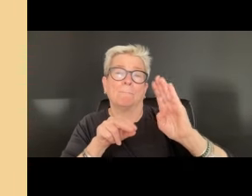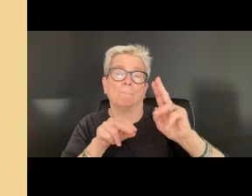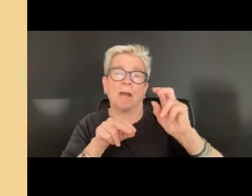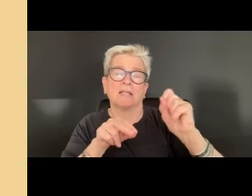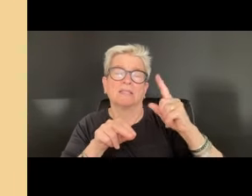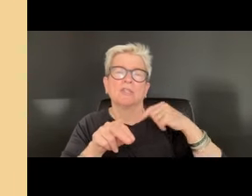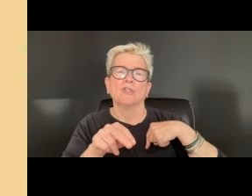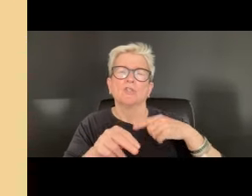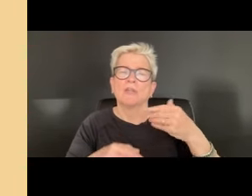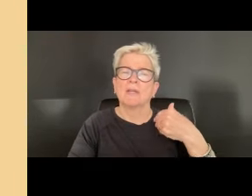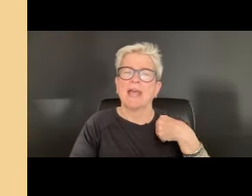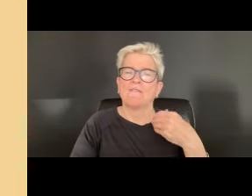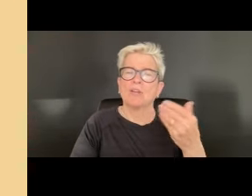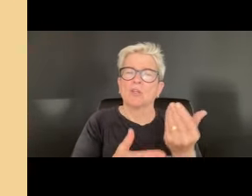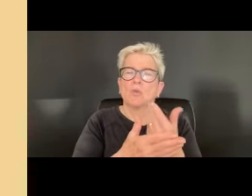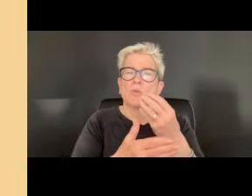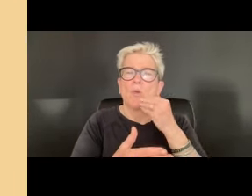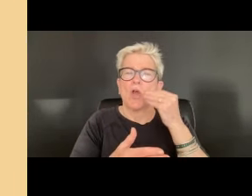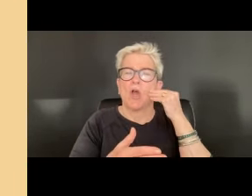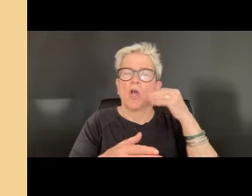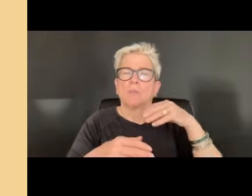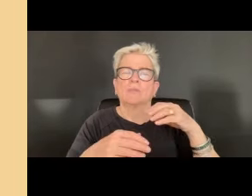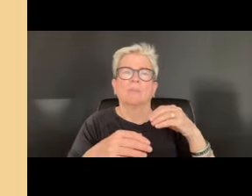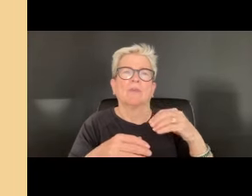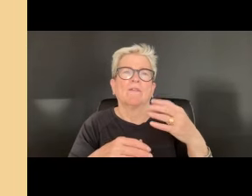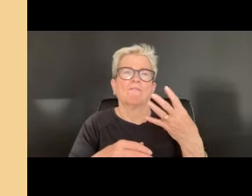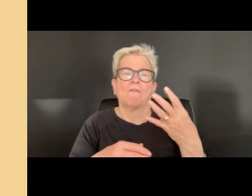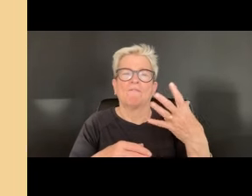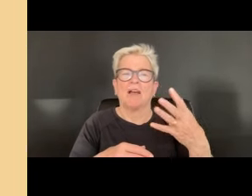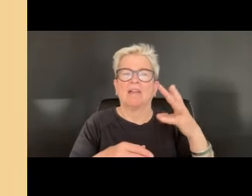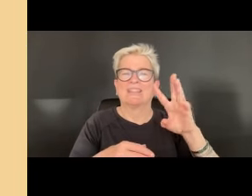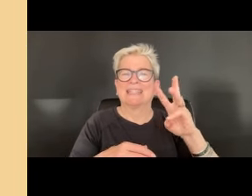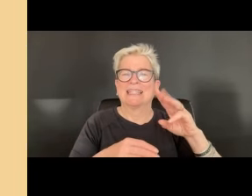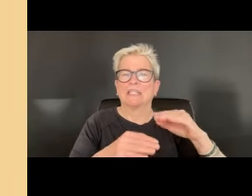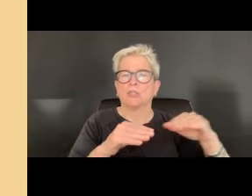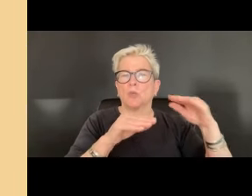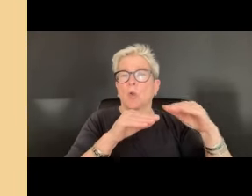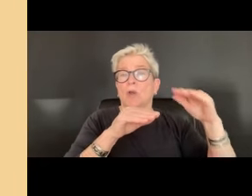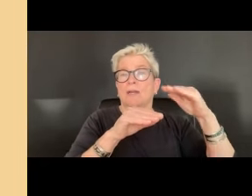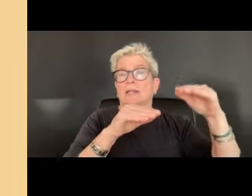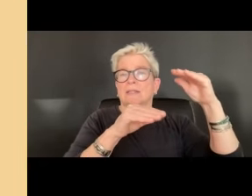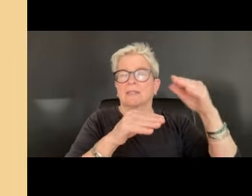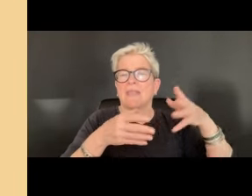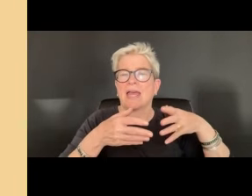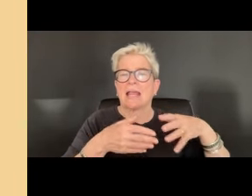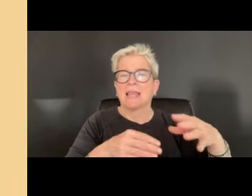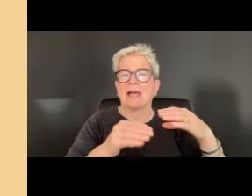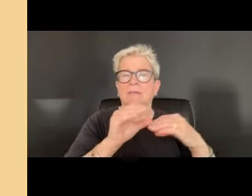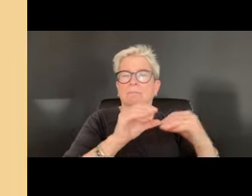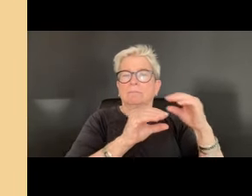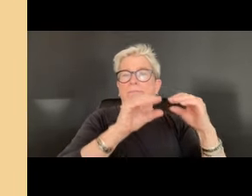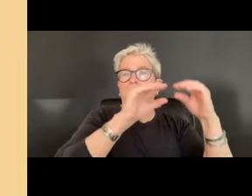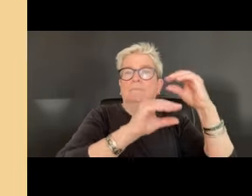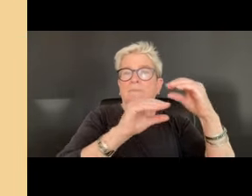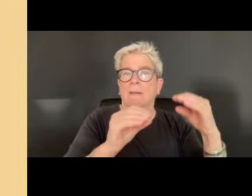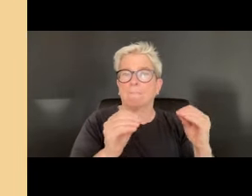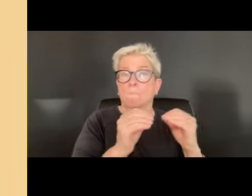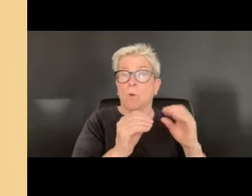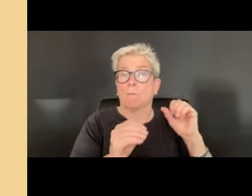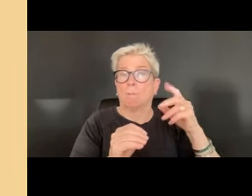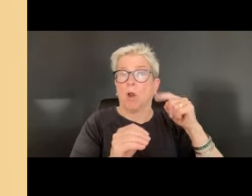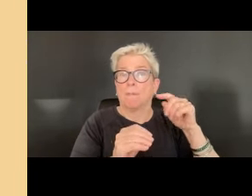of 4 and 5 and 6 story format that would allow more stacking of units. We are also looking